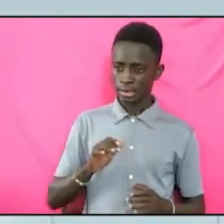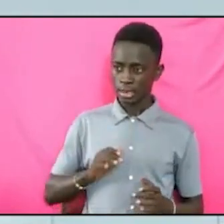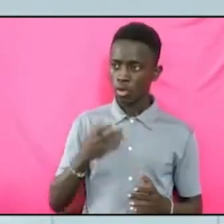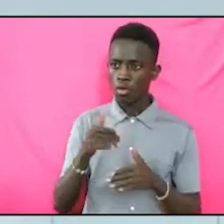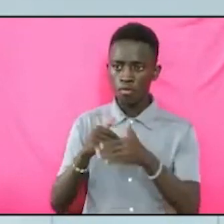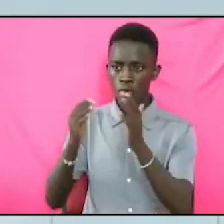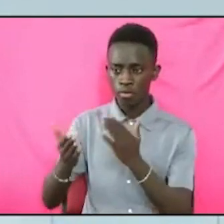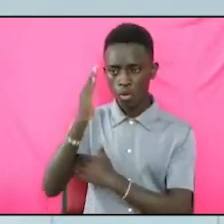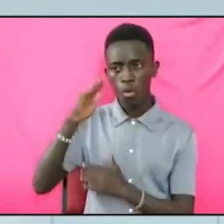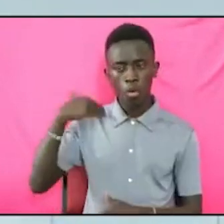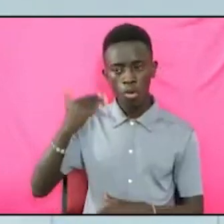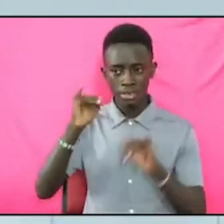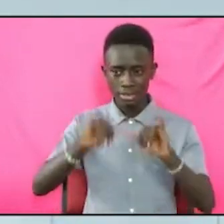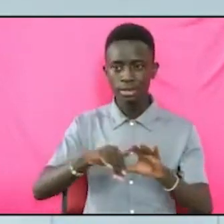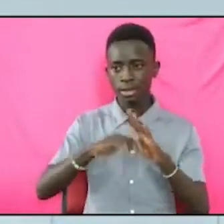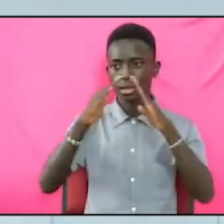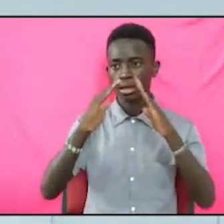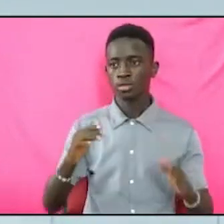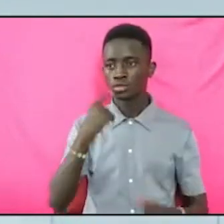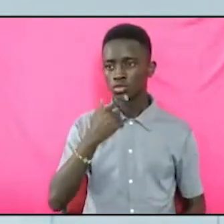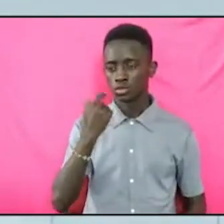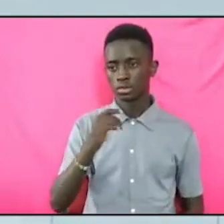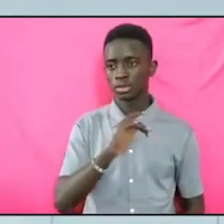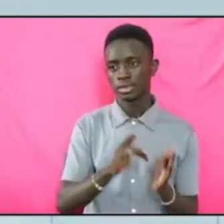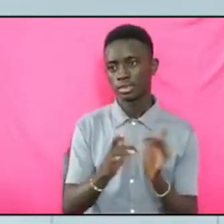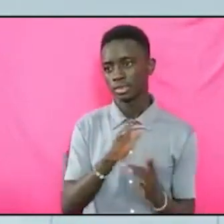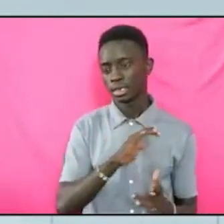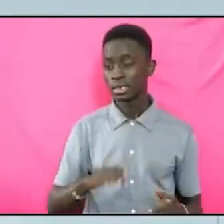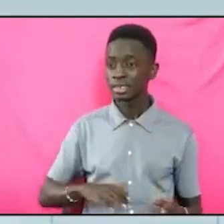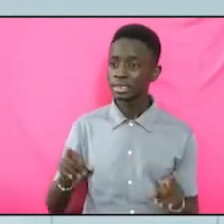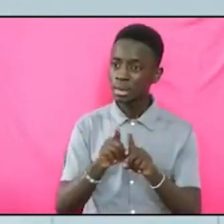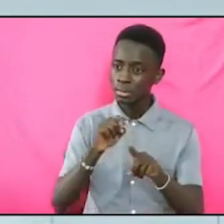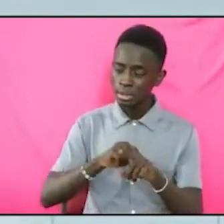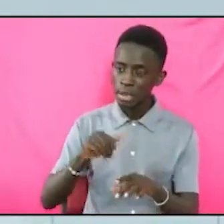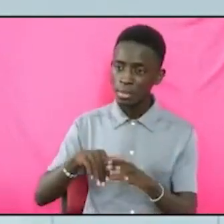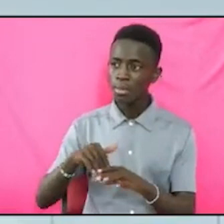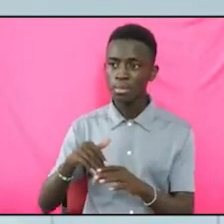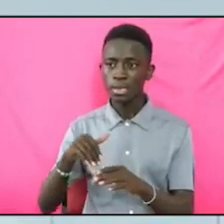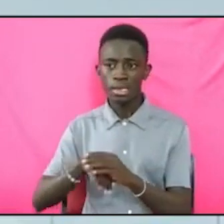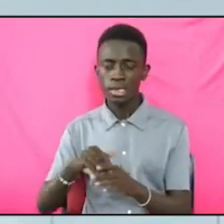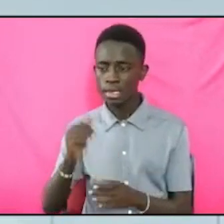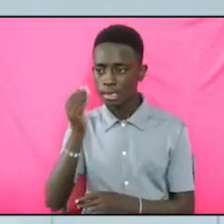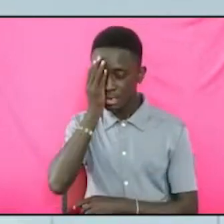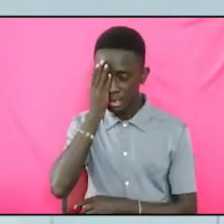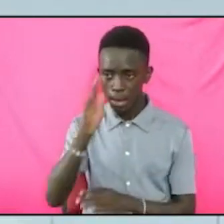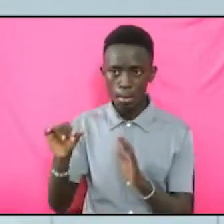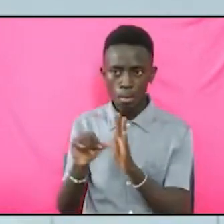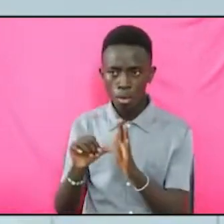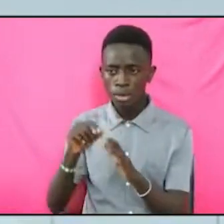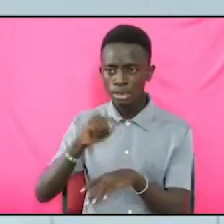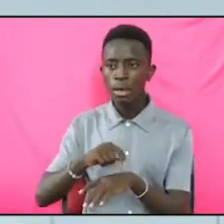So it is of interest to know that despite the turbulent period in Israel, there remained a remnant